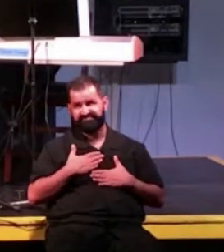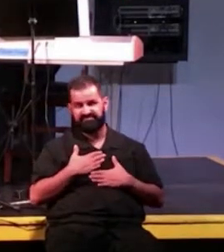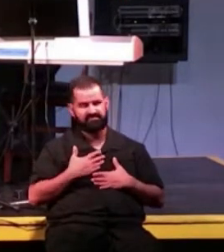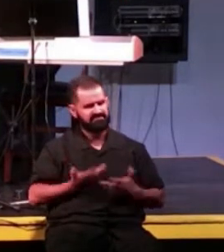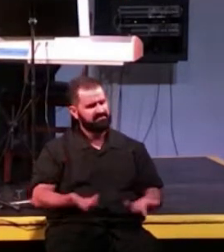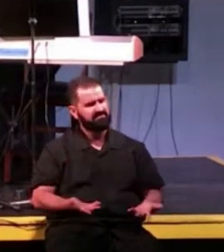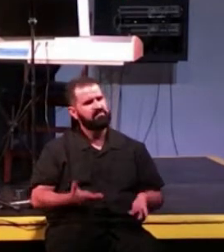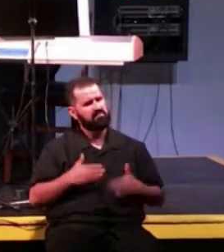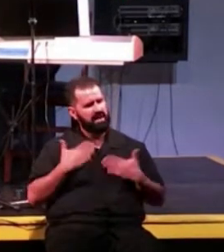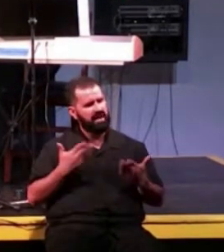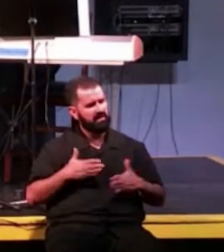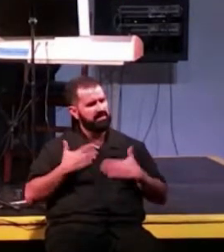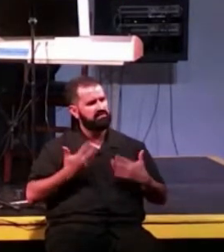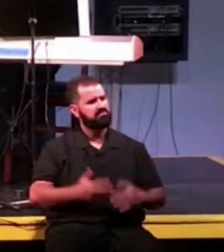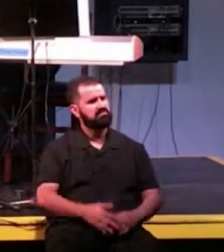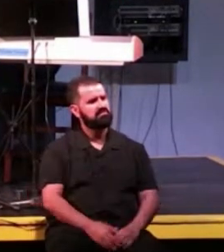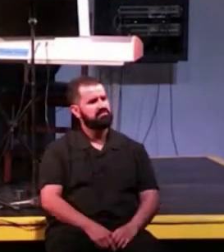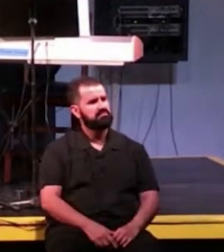Be glad.